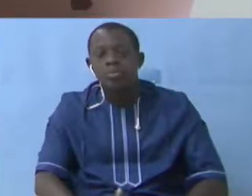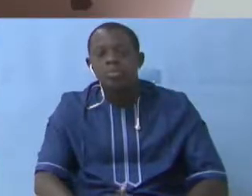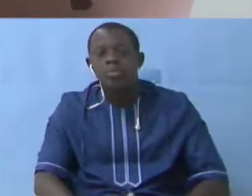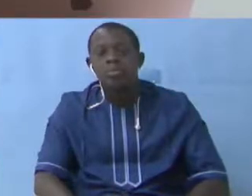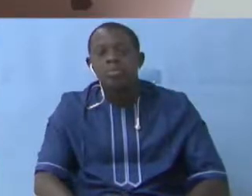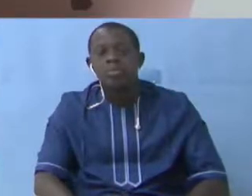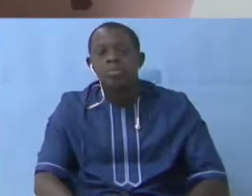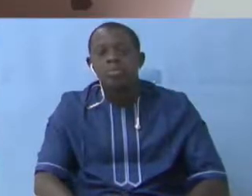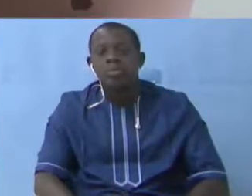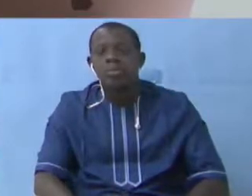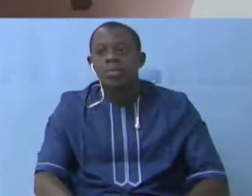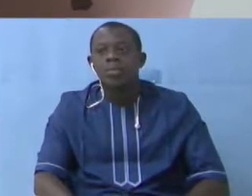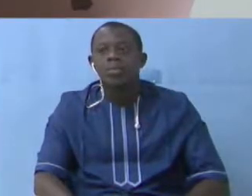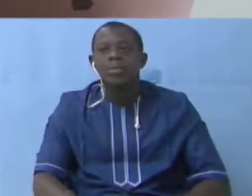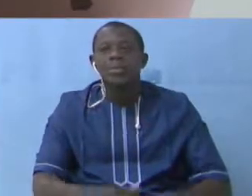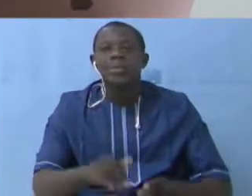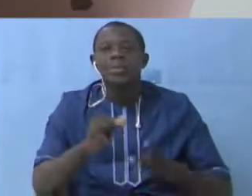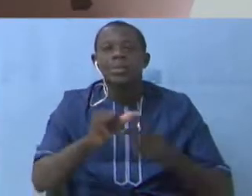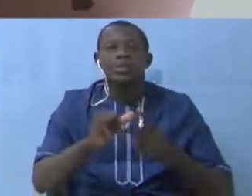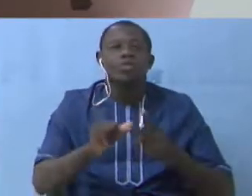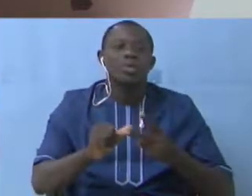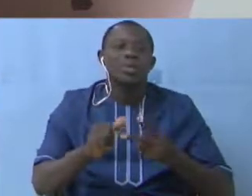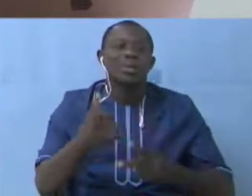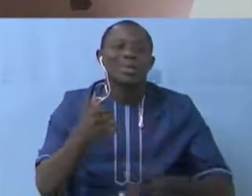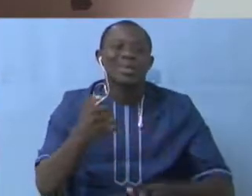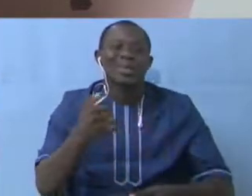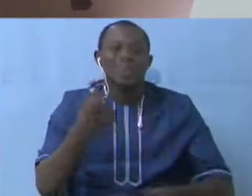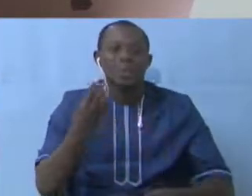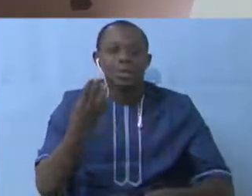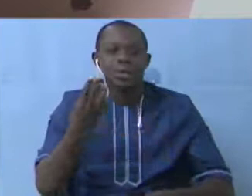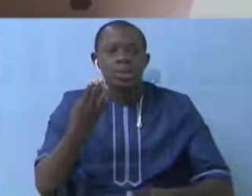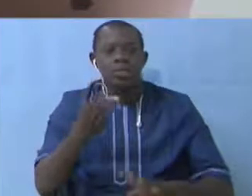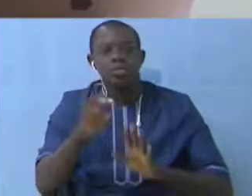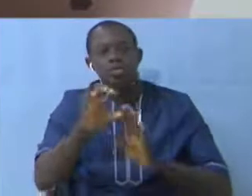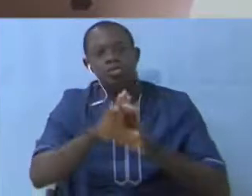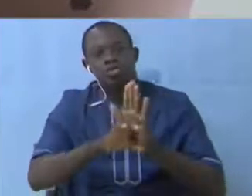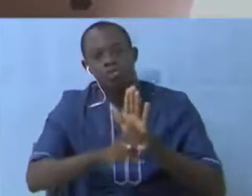It's section 63 of the Constitution, Mr. Chair.